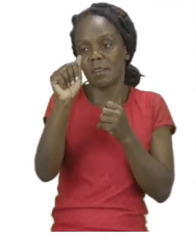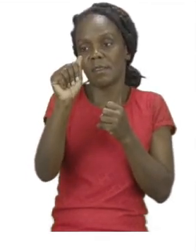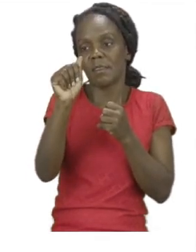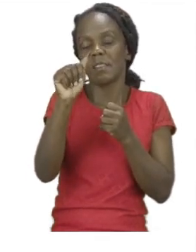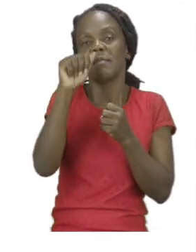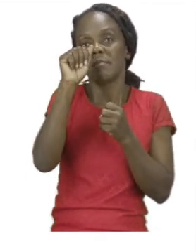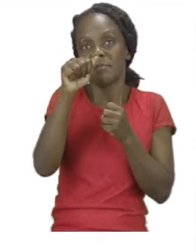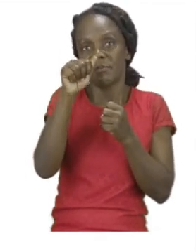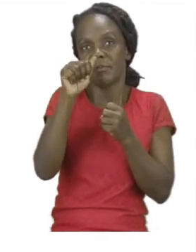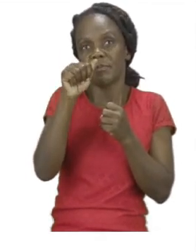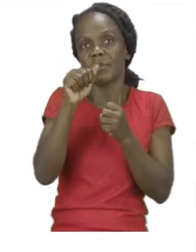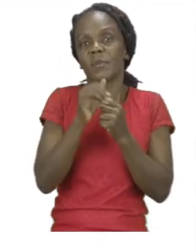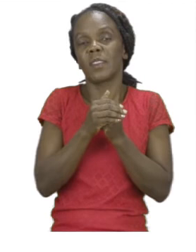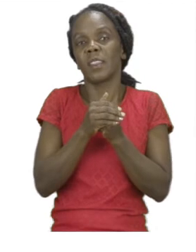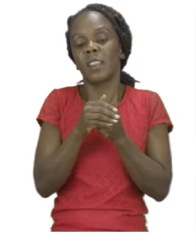Chesrina.